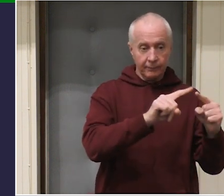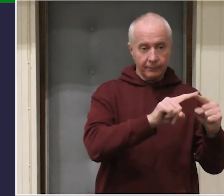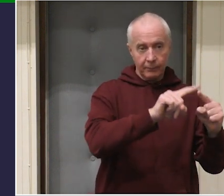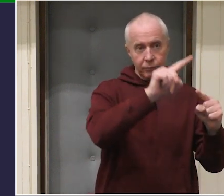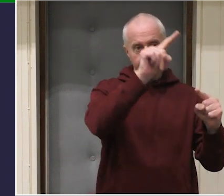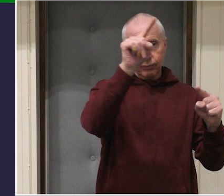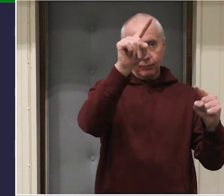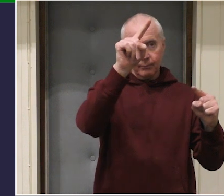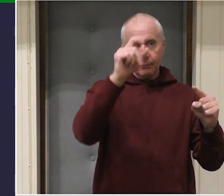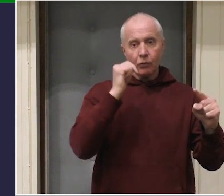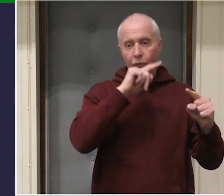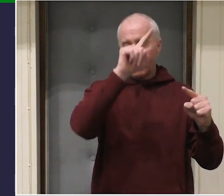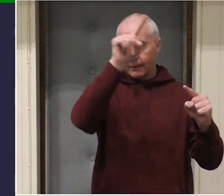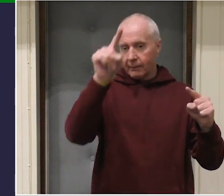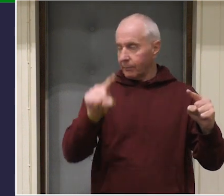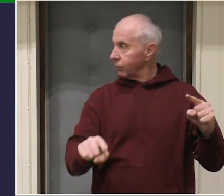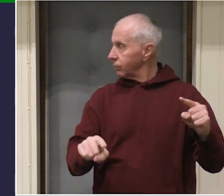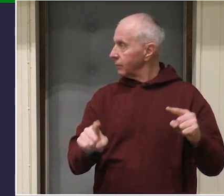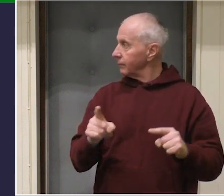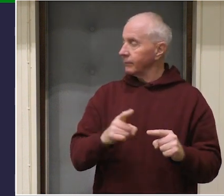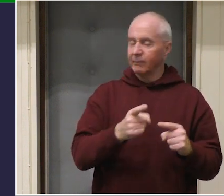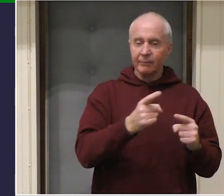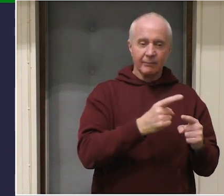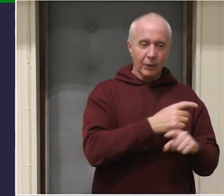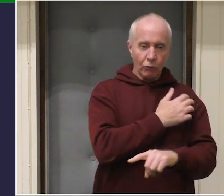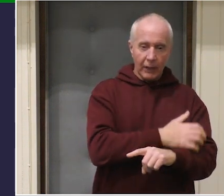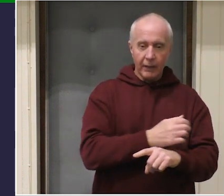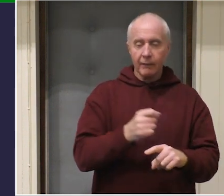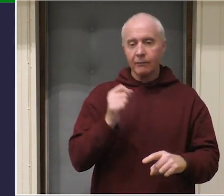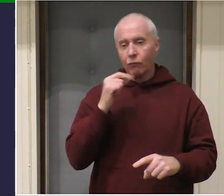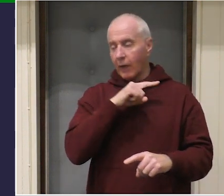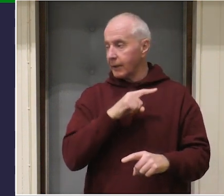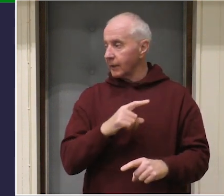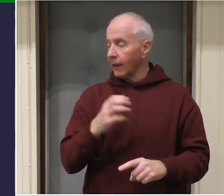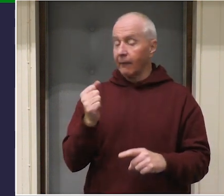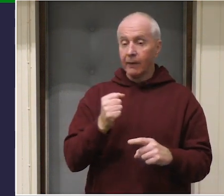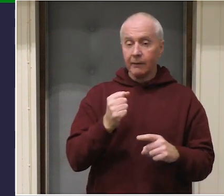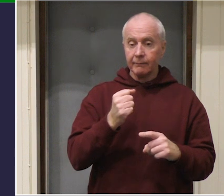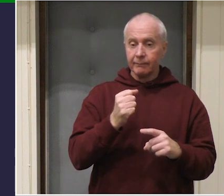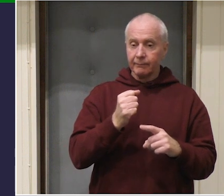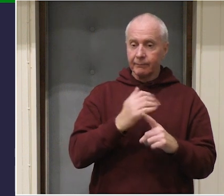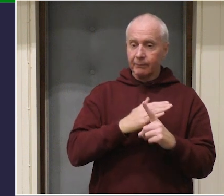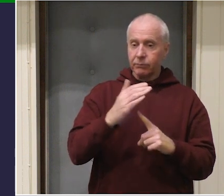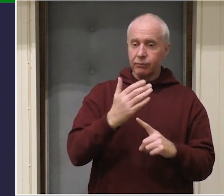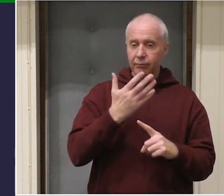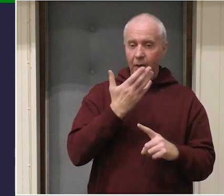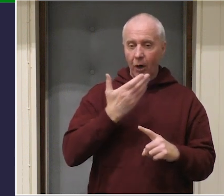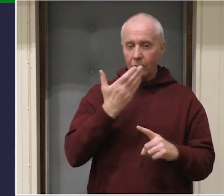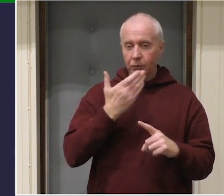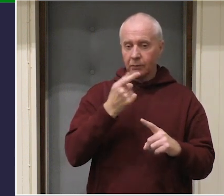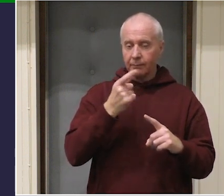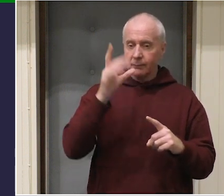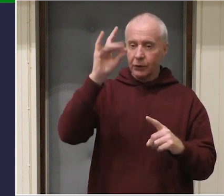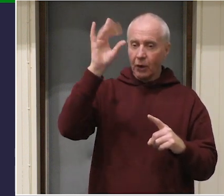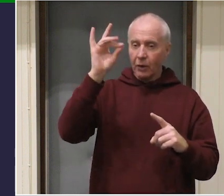that. Let's say blue, green and red. And if you have a hot star, it'll be brighter in the blue.